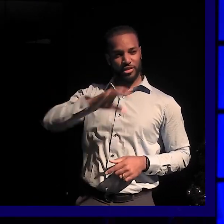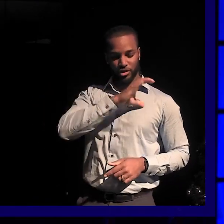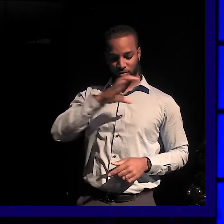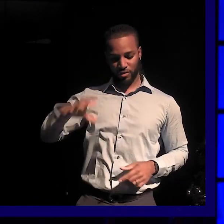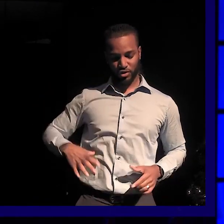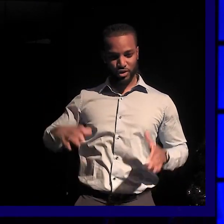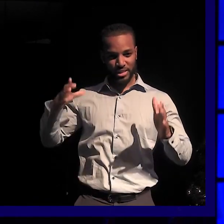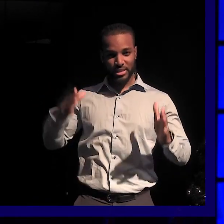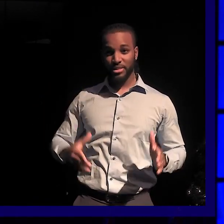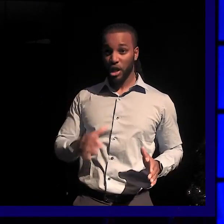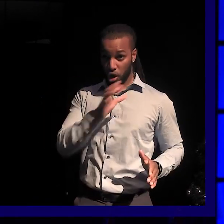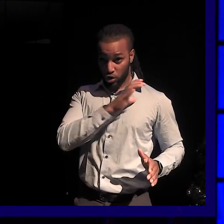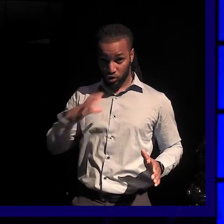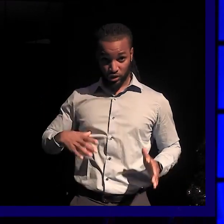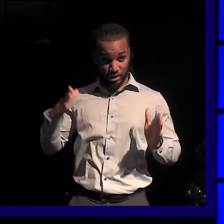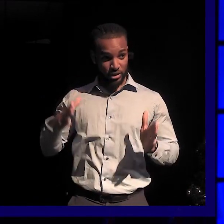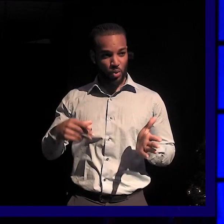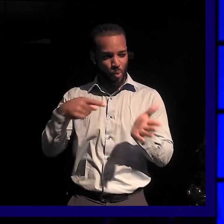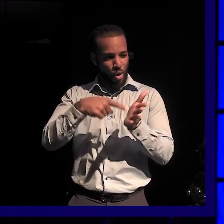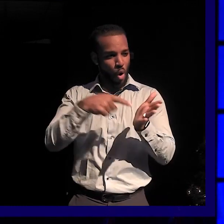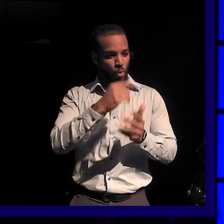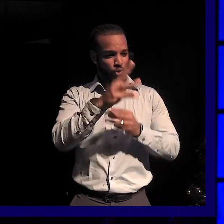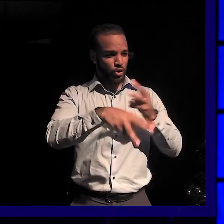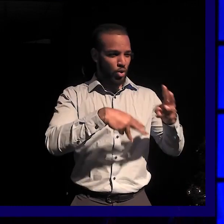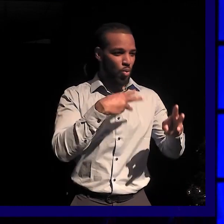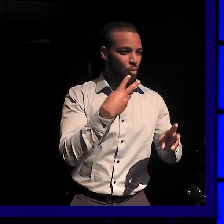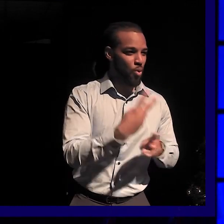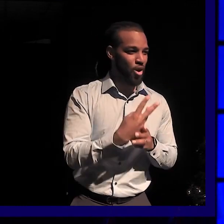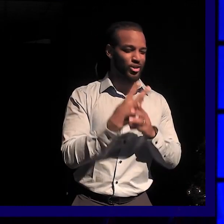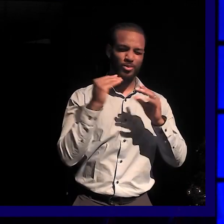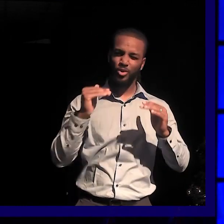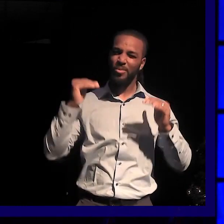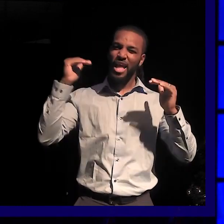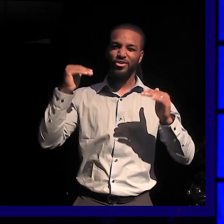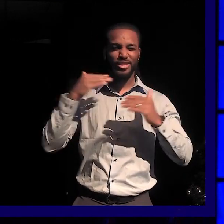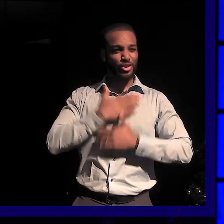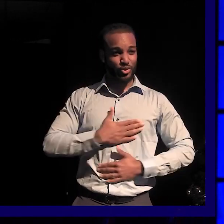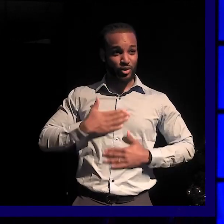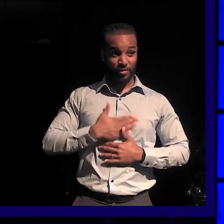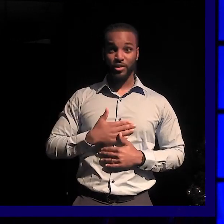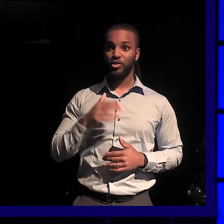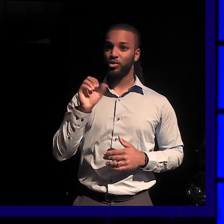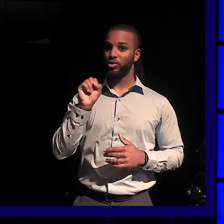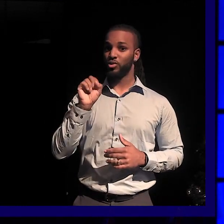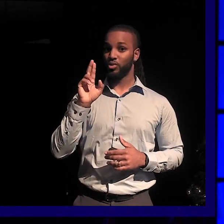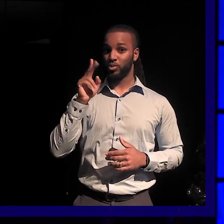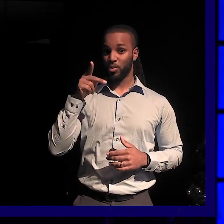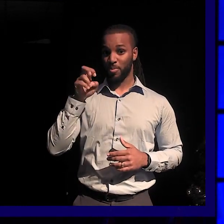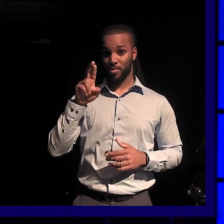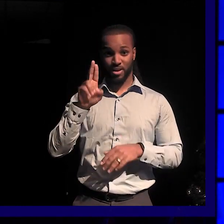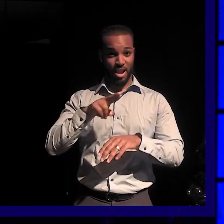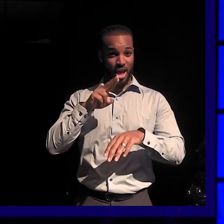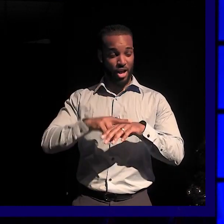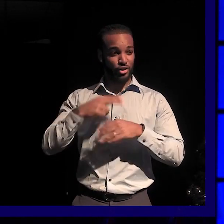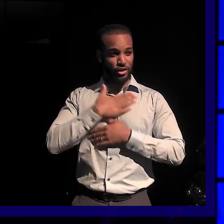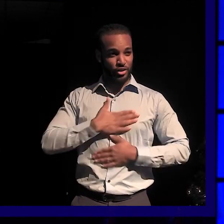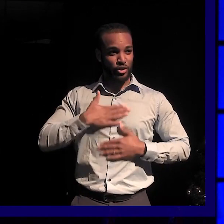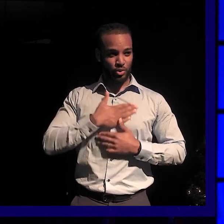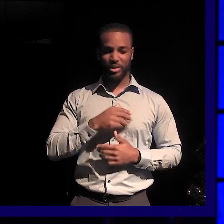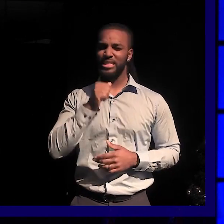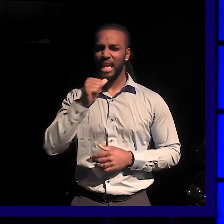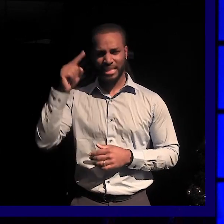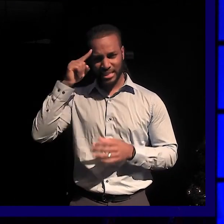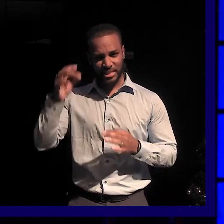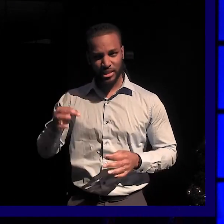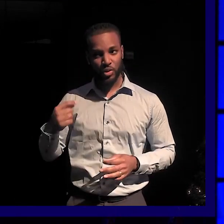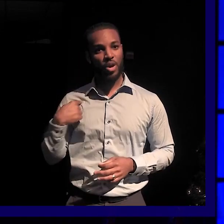He says, Christians owe it to the world to be supernaturally joyful. And it is supernatural joy. We don't just work it up. It's a decision, but